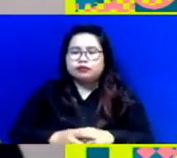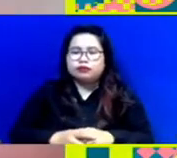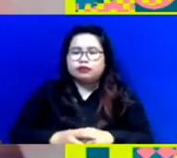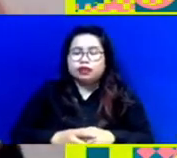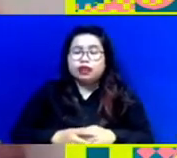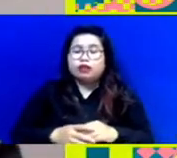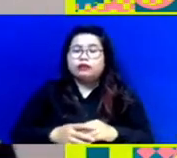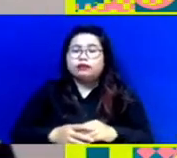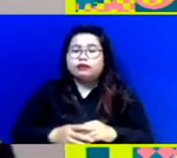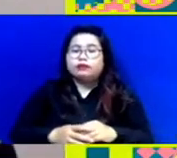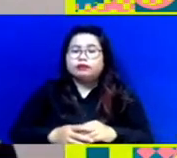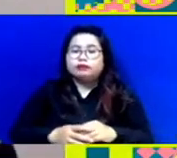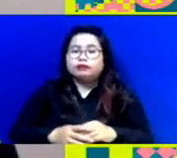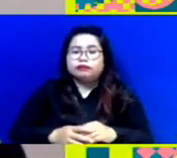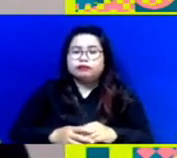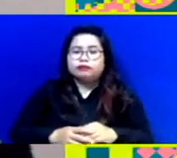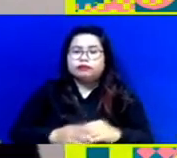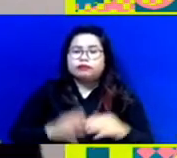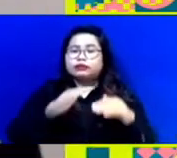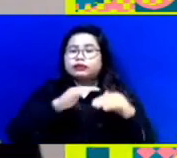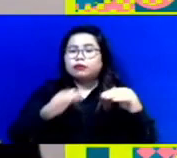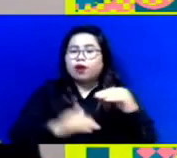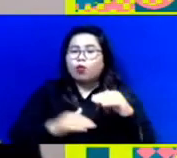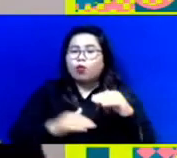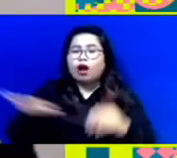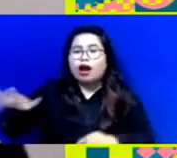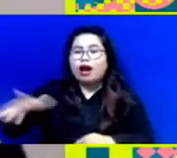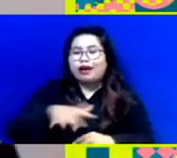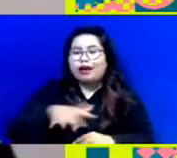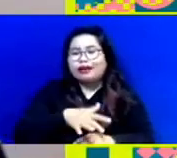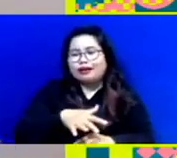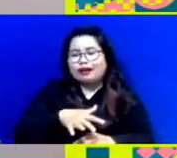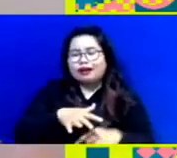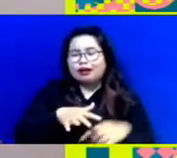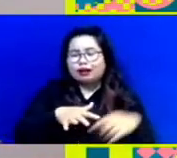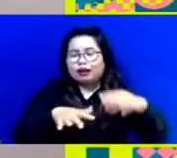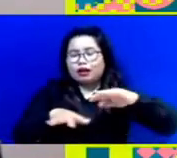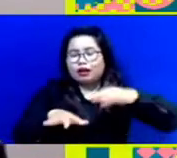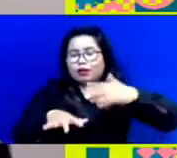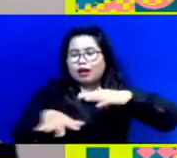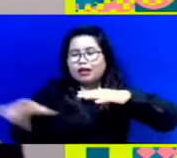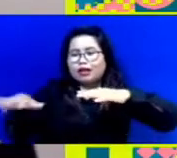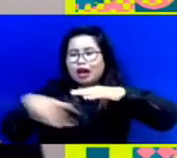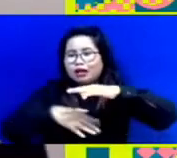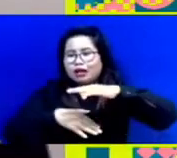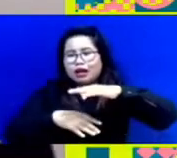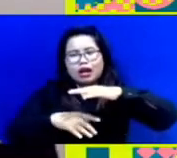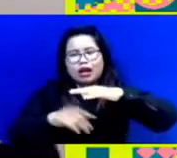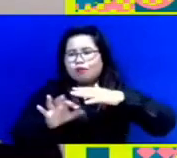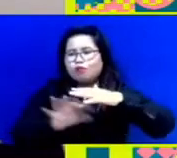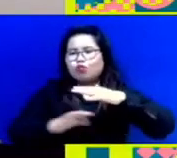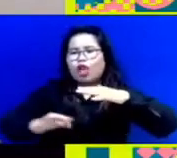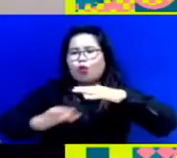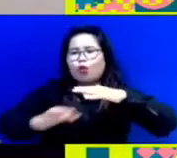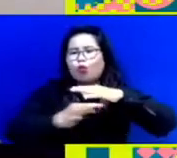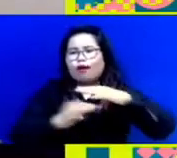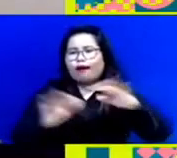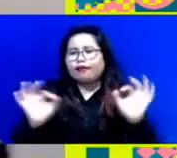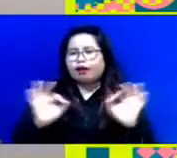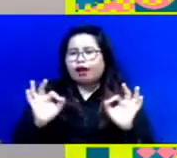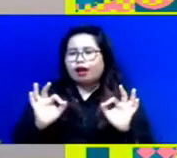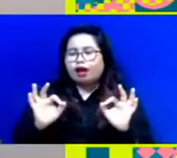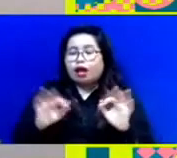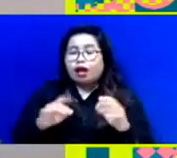water, there are no islands. There are no islands, are there? And so if we also go to the great Arabic heritage of algebra,